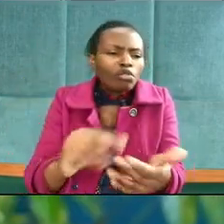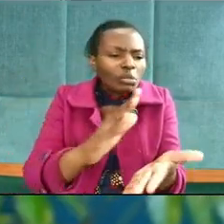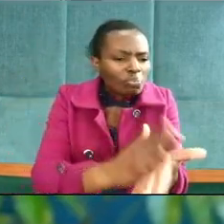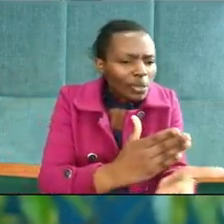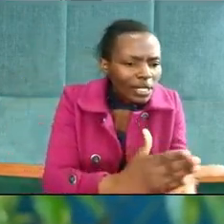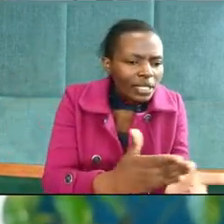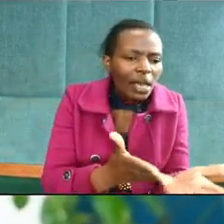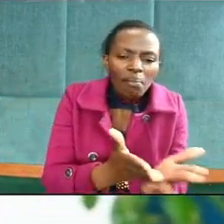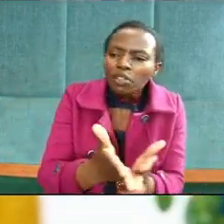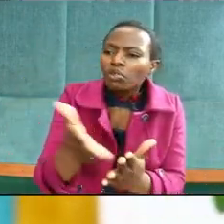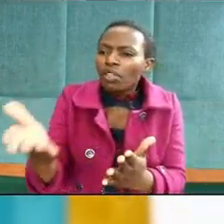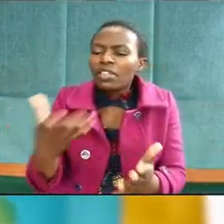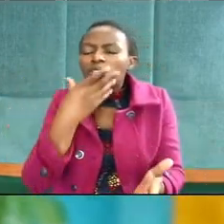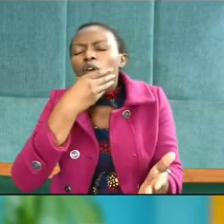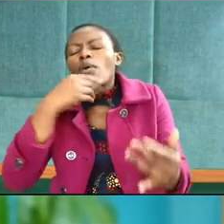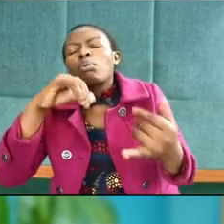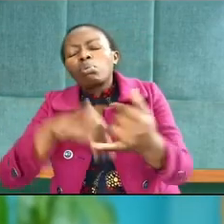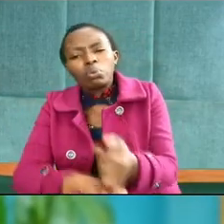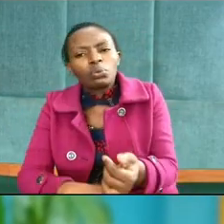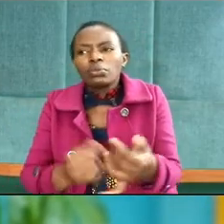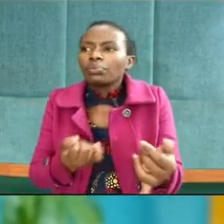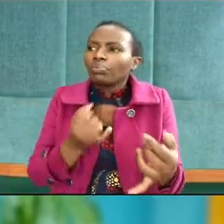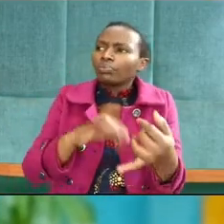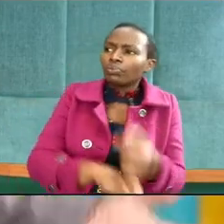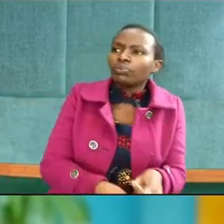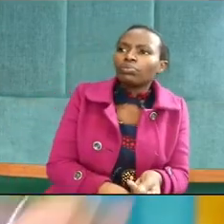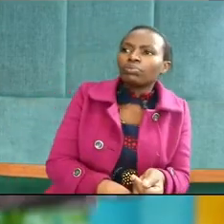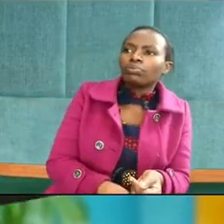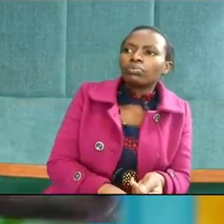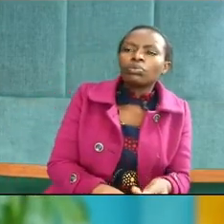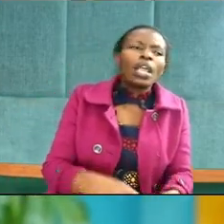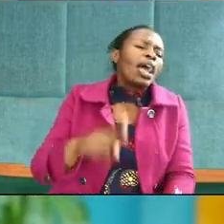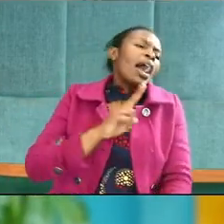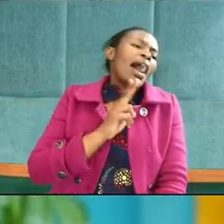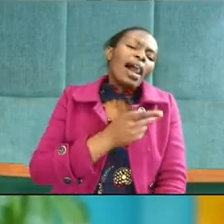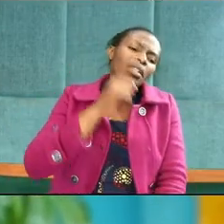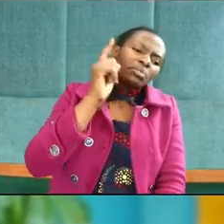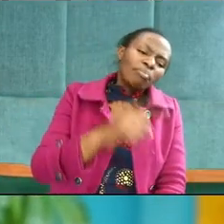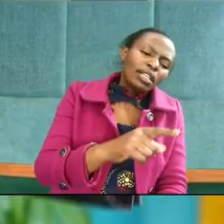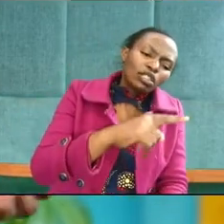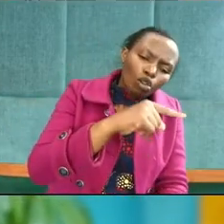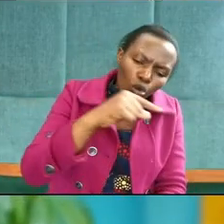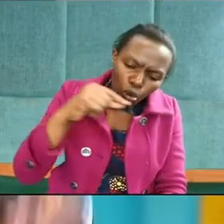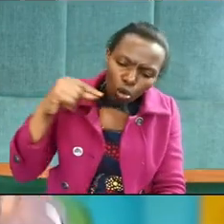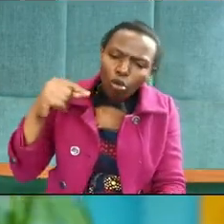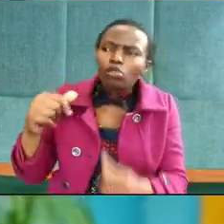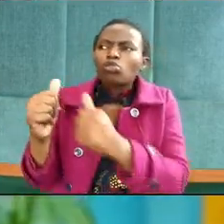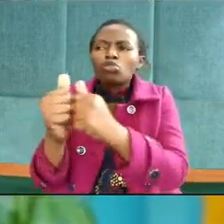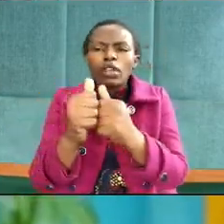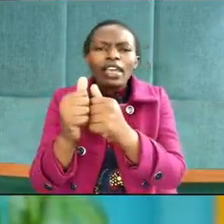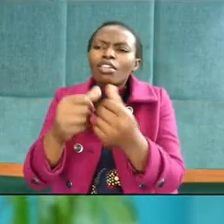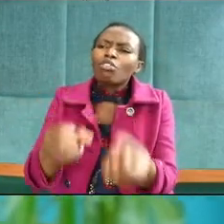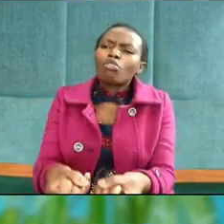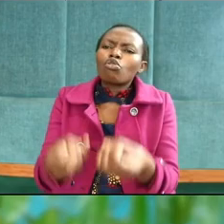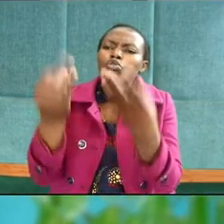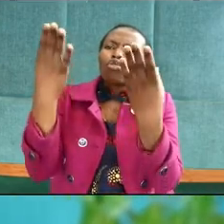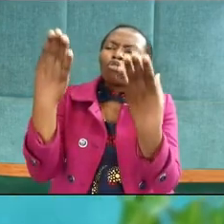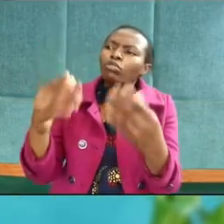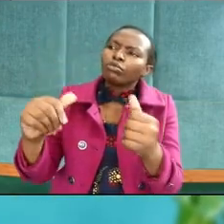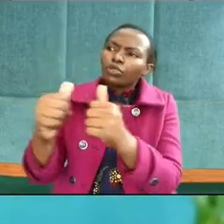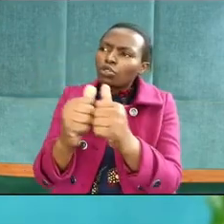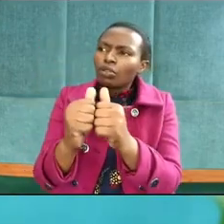between husband and wife and wife and husband. We must pull together, because as one gets